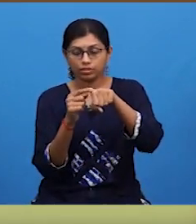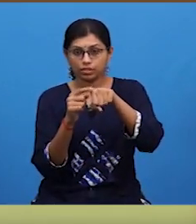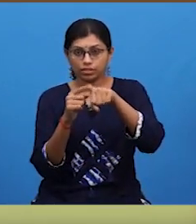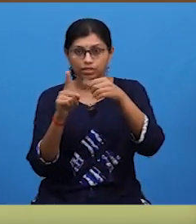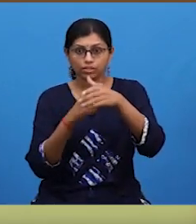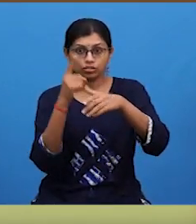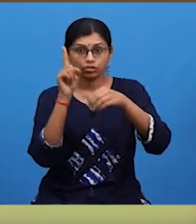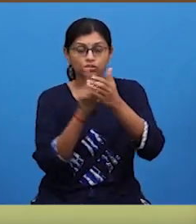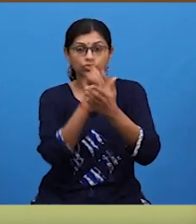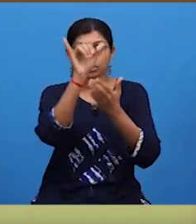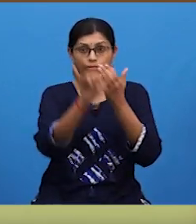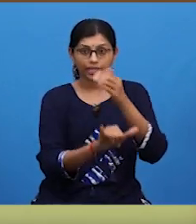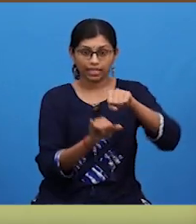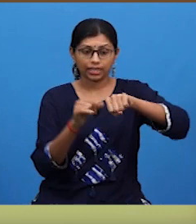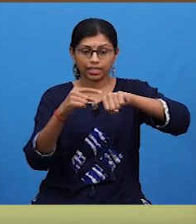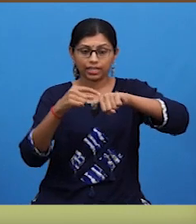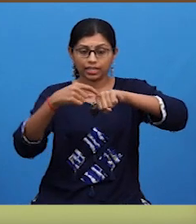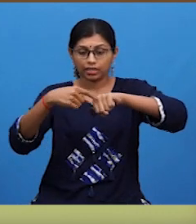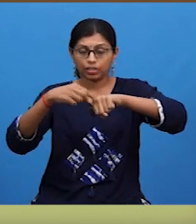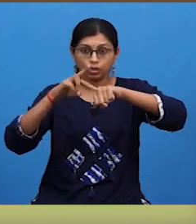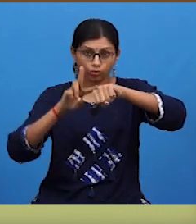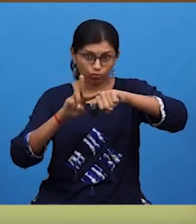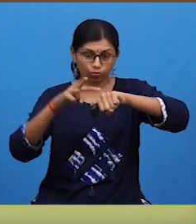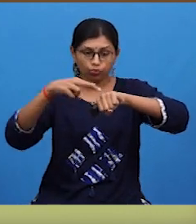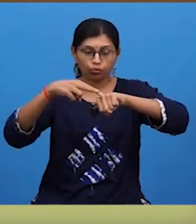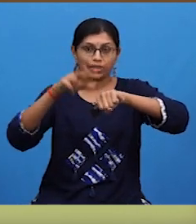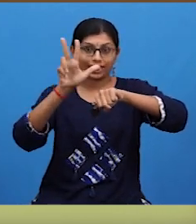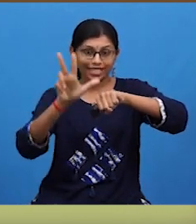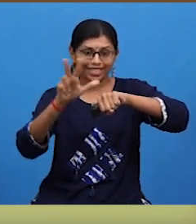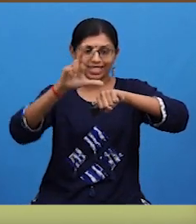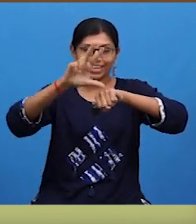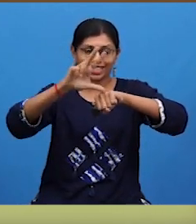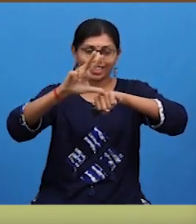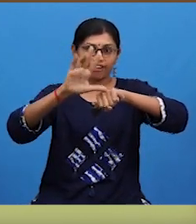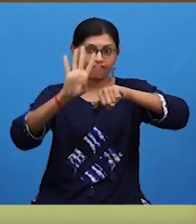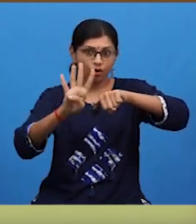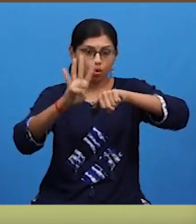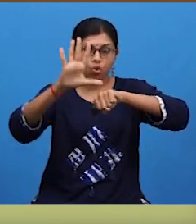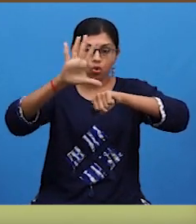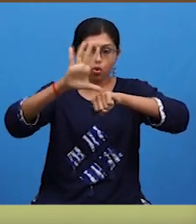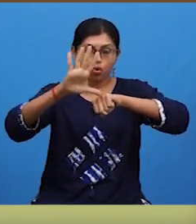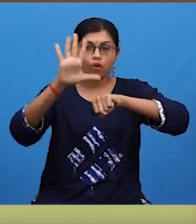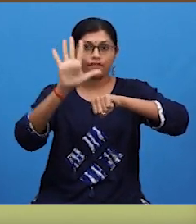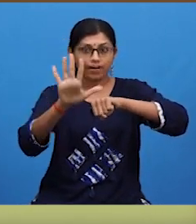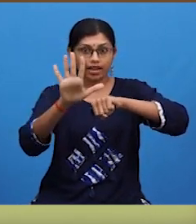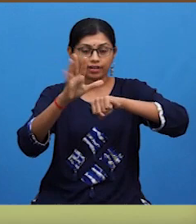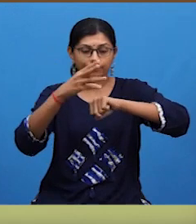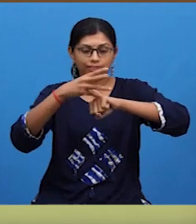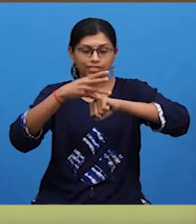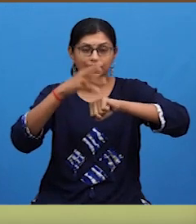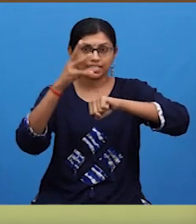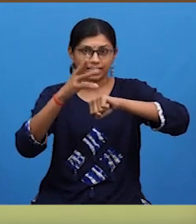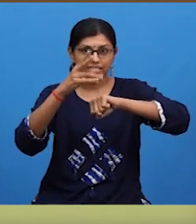January, February, March, April, May,